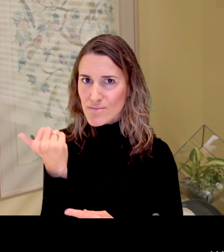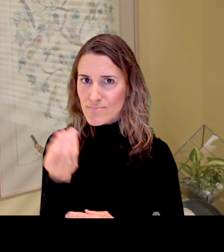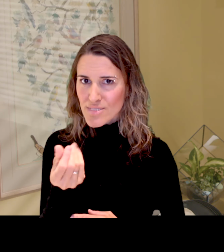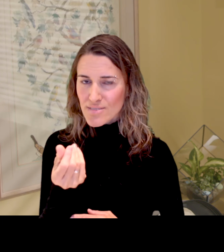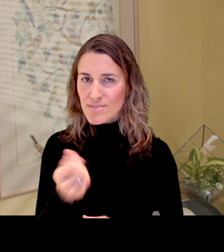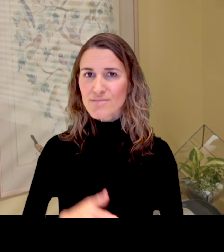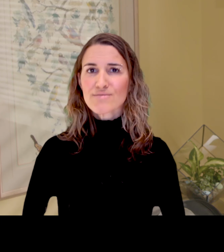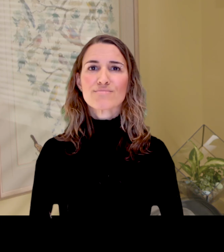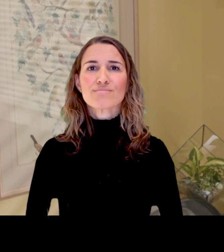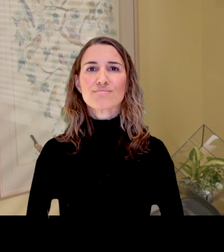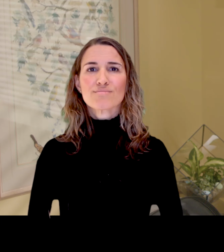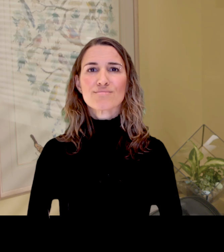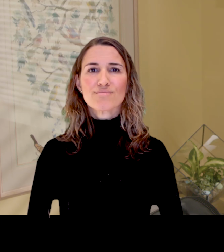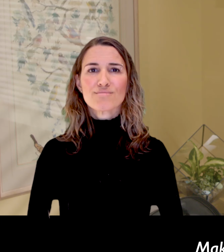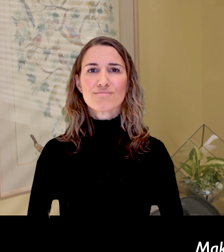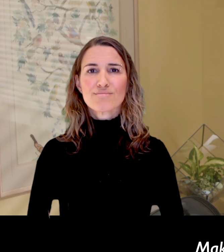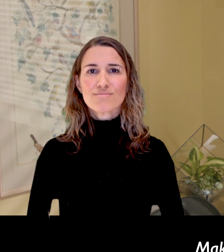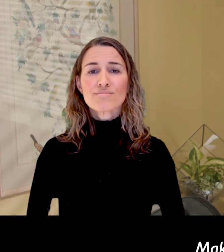money.